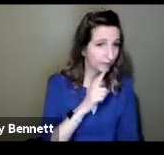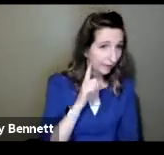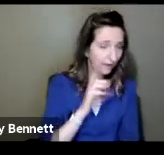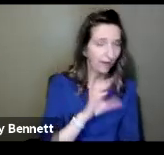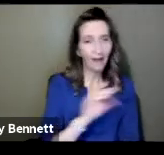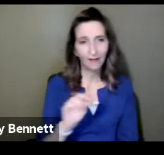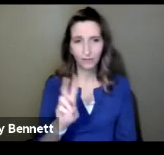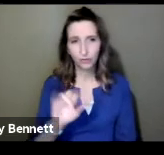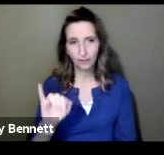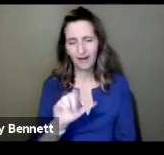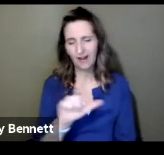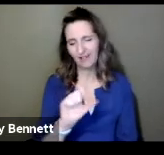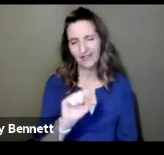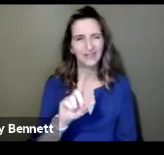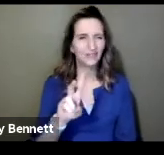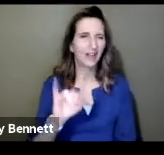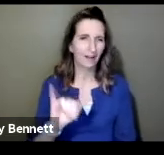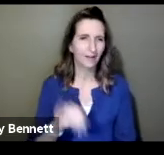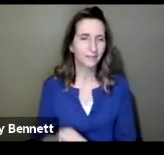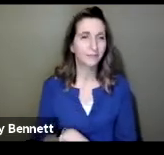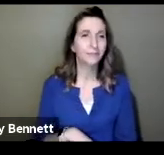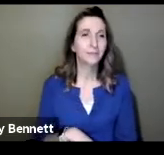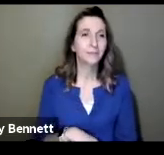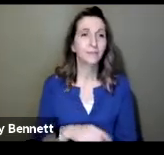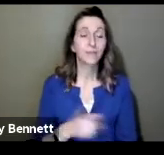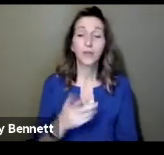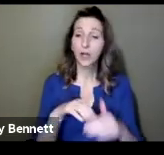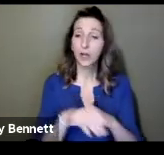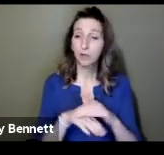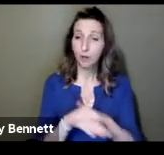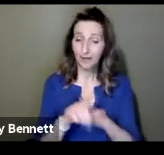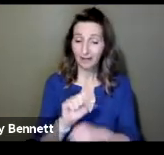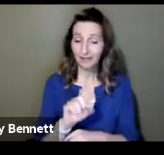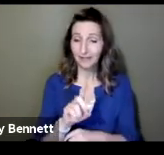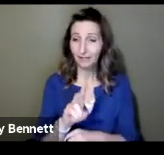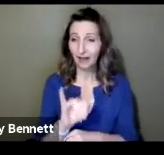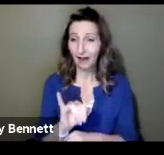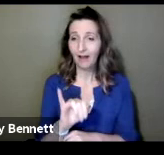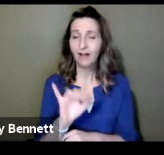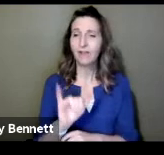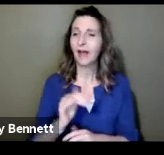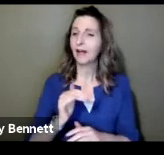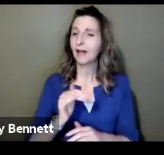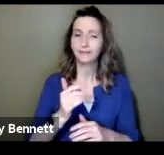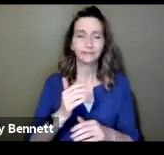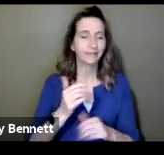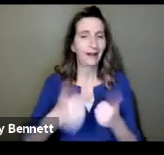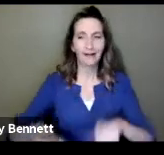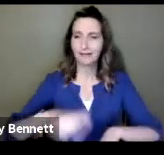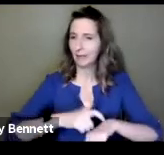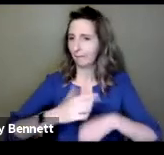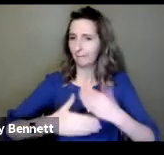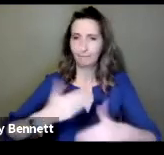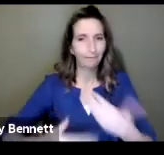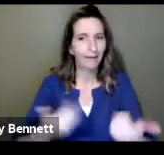Impaired. And so, what is the deadline? Enrollment at LSDVI is done on a rolling basis year round. Because it